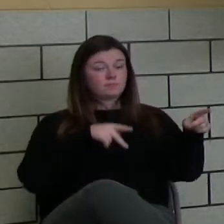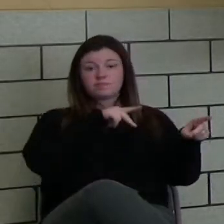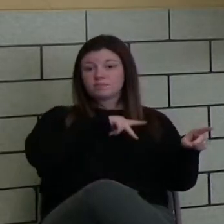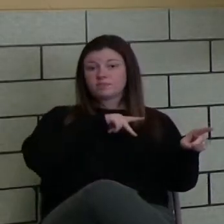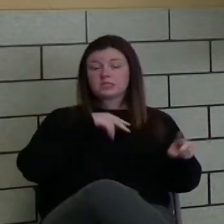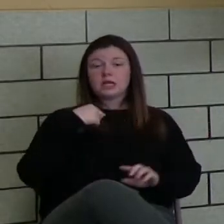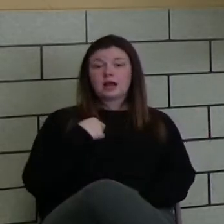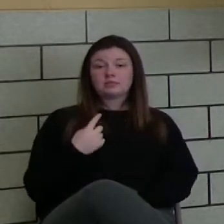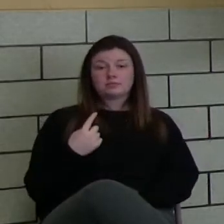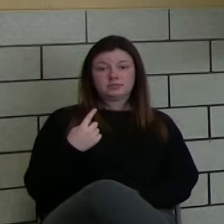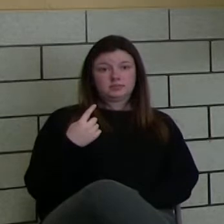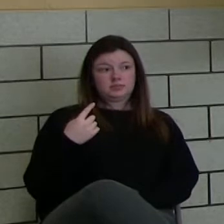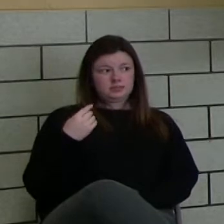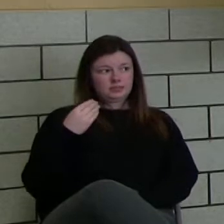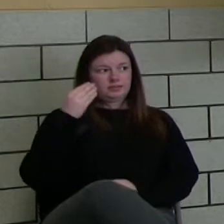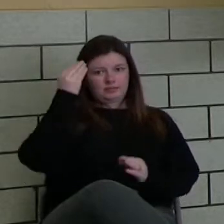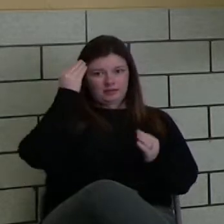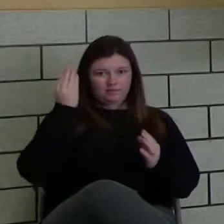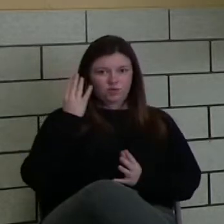Inform.